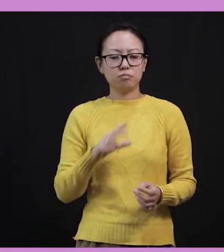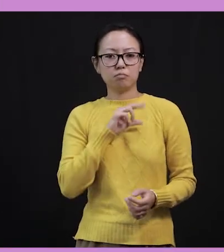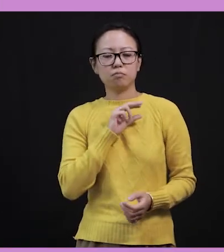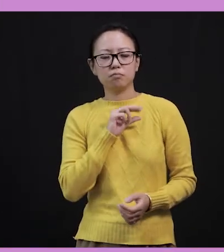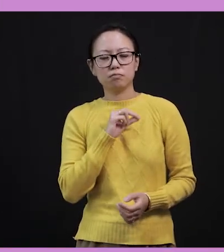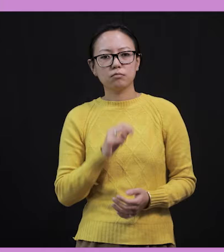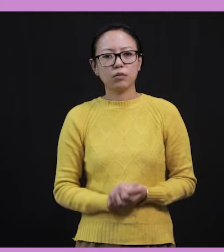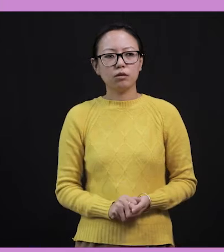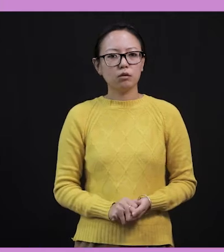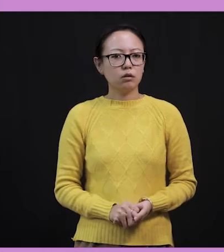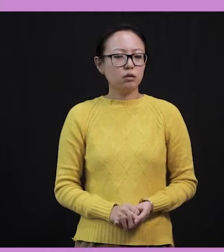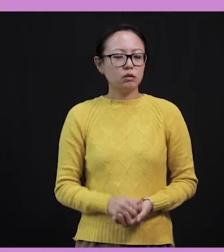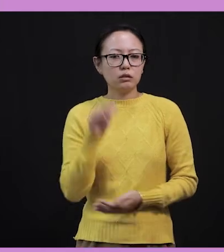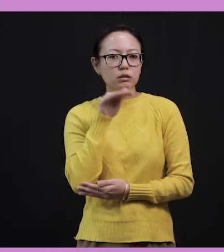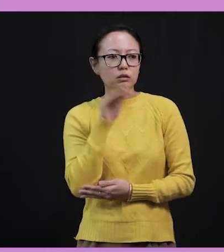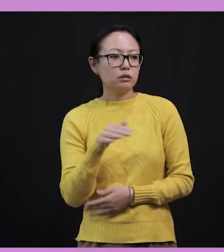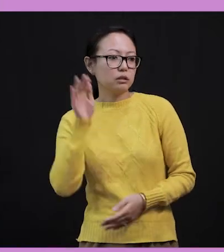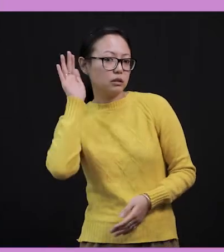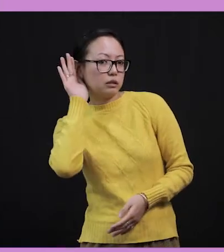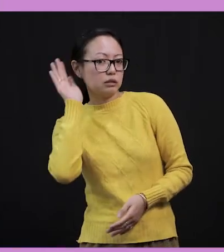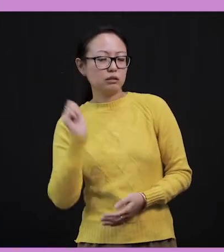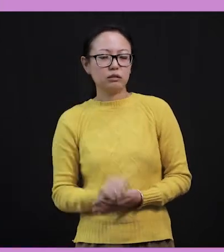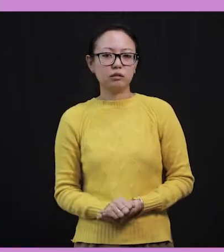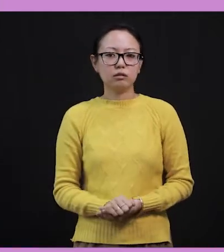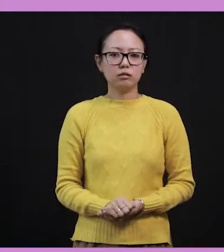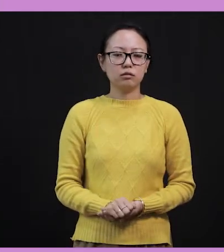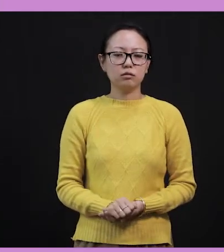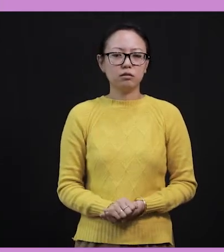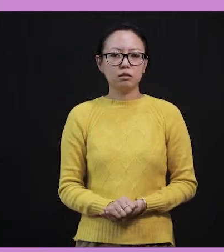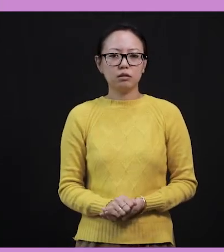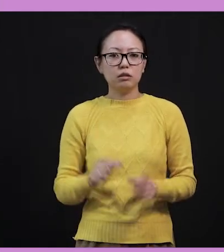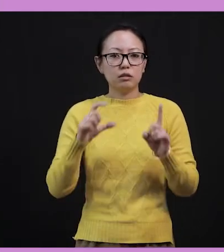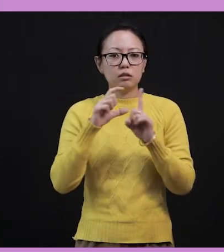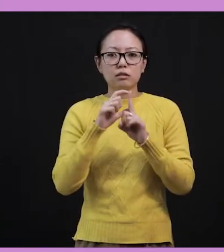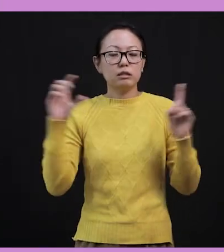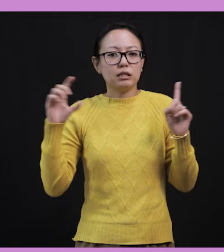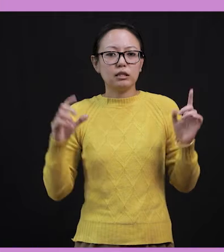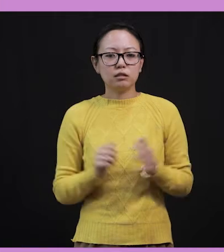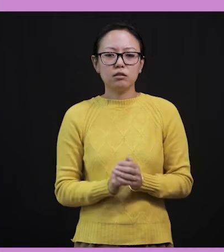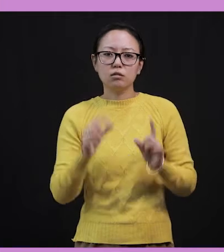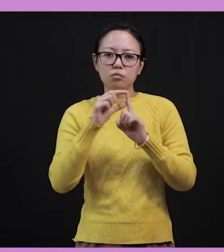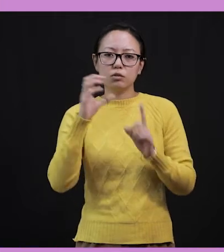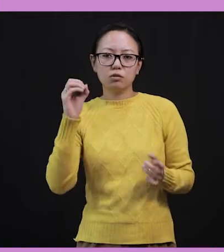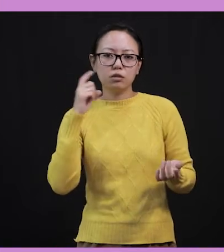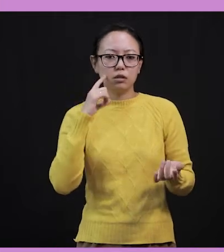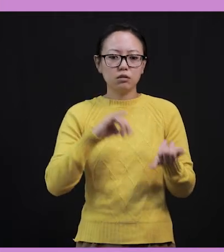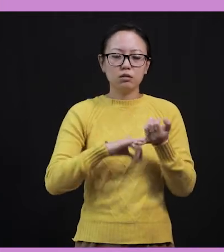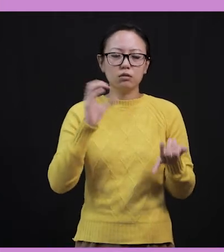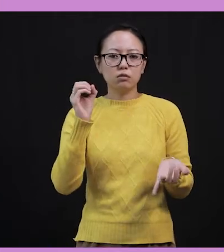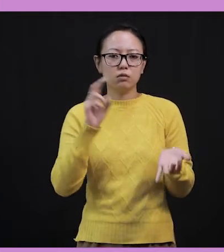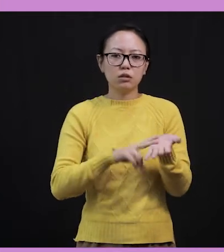the moment you hear about a snake, it has to be dangerous, it has to be poisonous, and the moment it bites